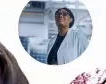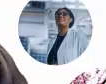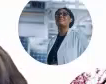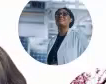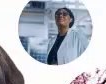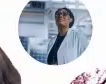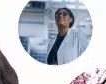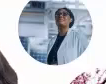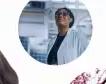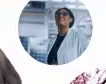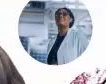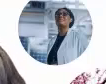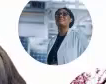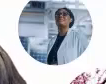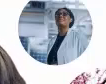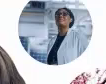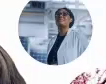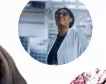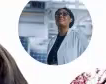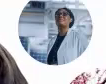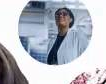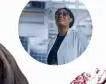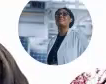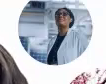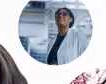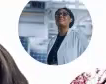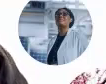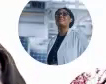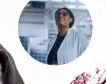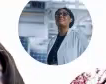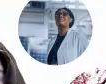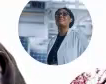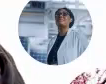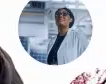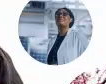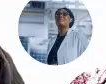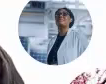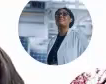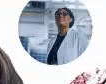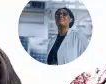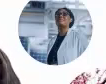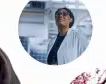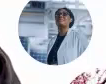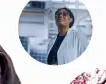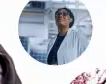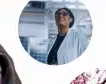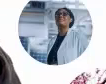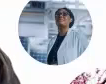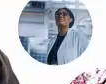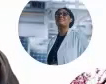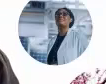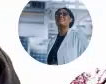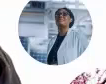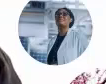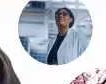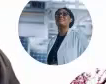a competitive proposal process, AAAS received NSF funding to manage the S-STEM Resource and Evaluation Center,